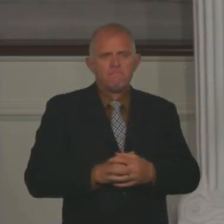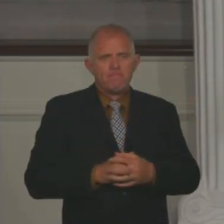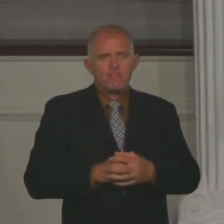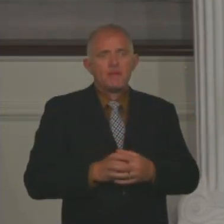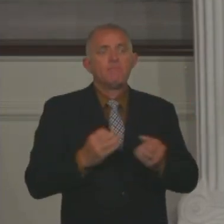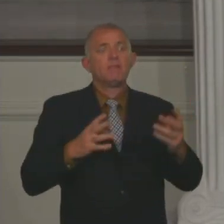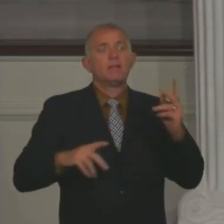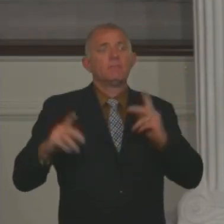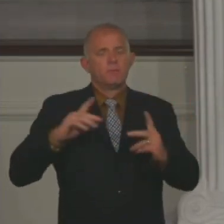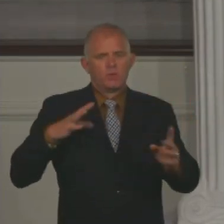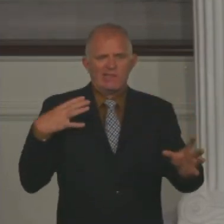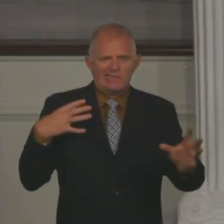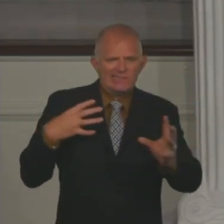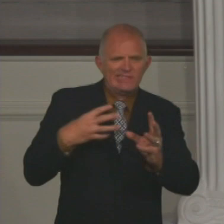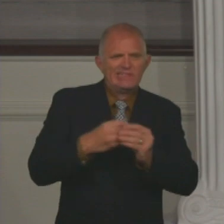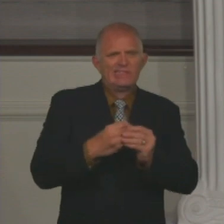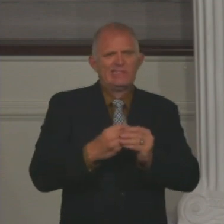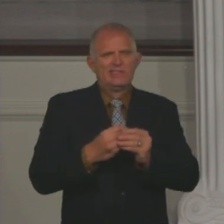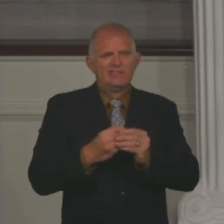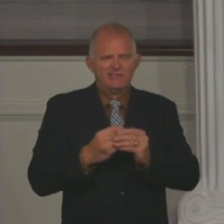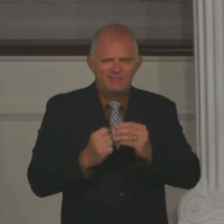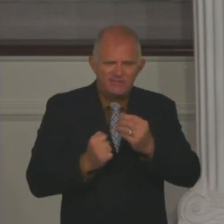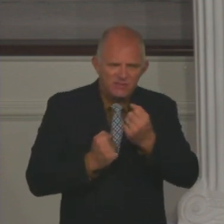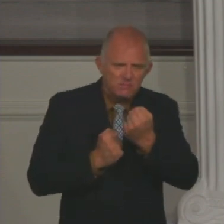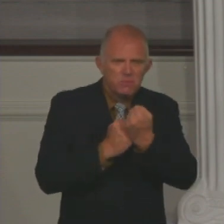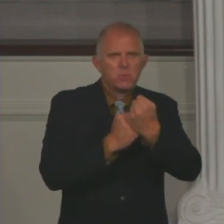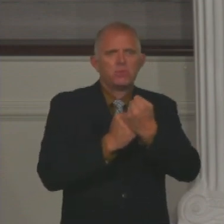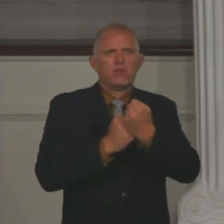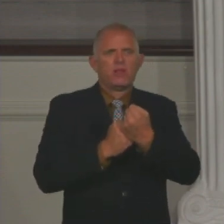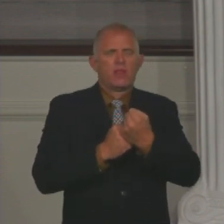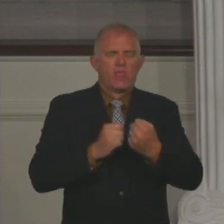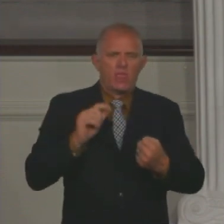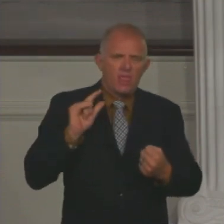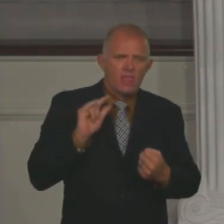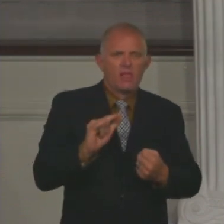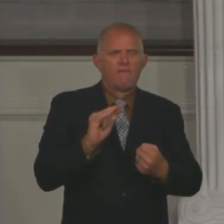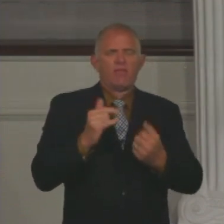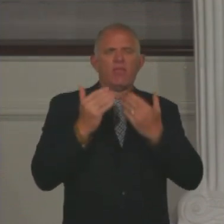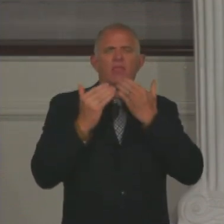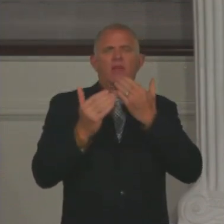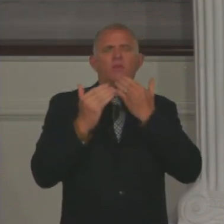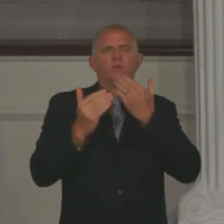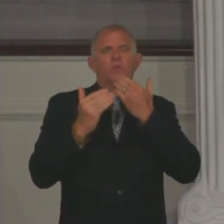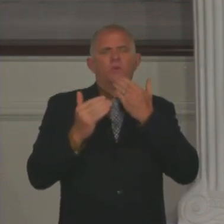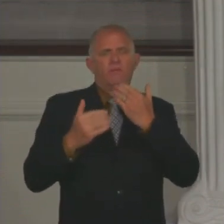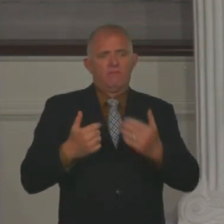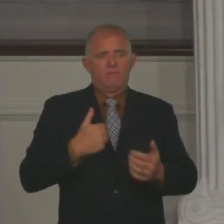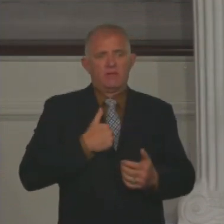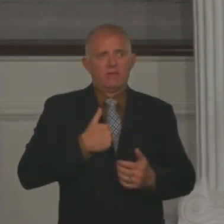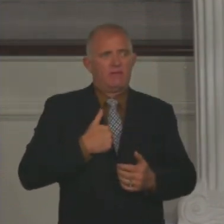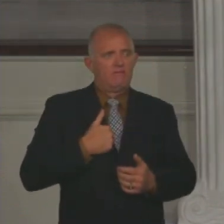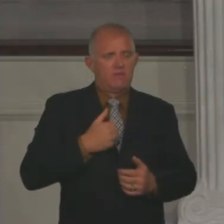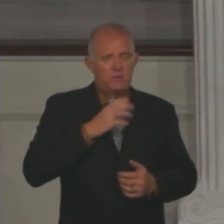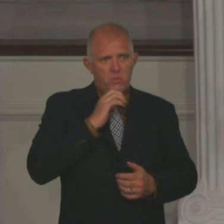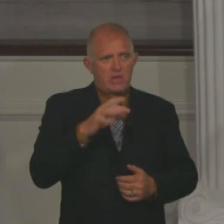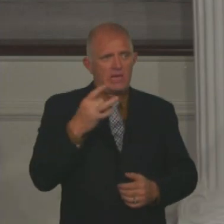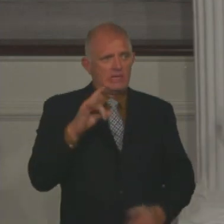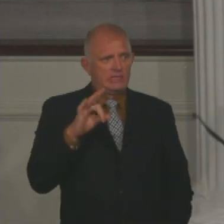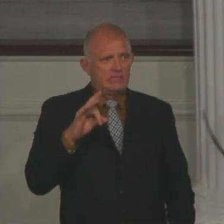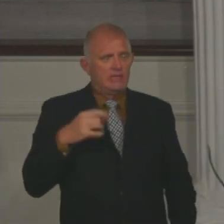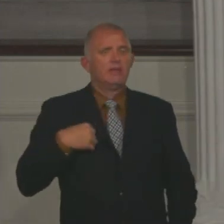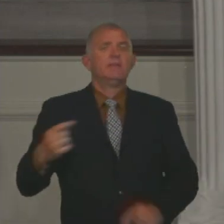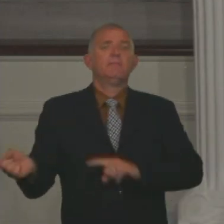history that have loved us and helped us. And I want to thank you personally. It was here that I came as an 18-year-old young man. It was here that